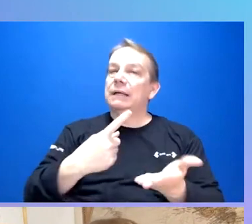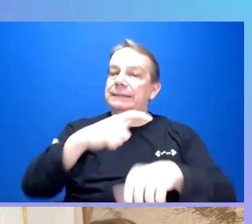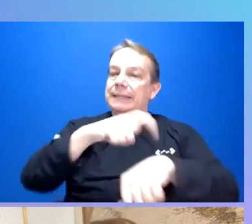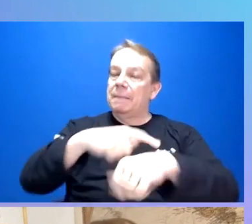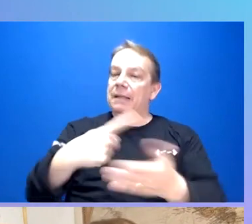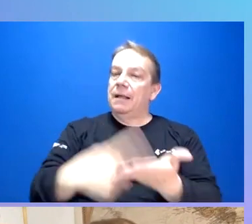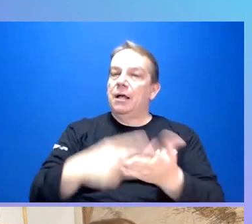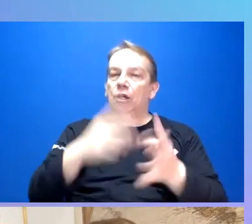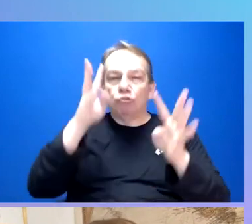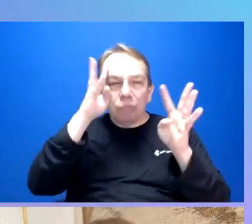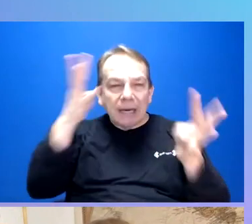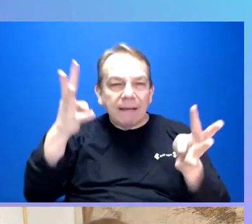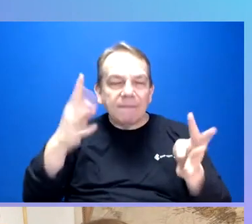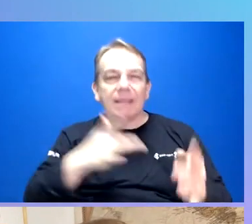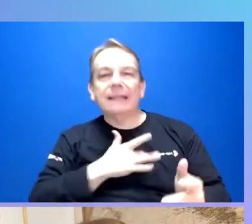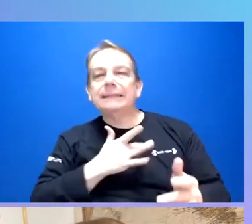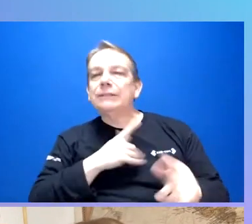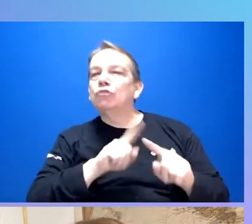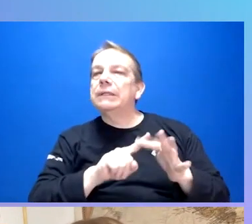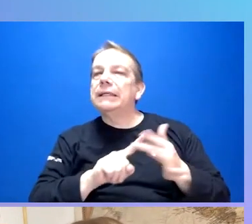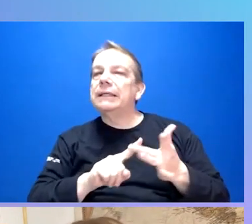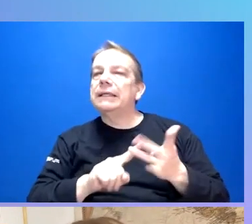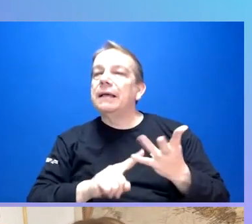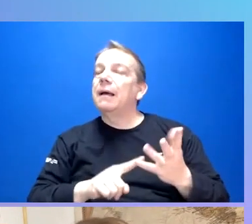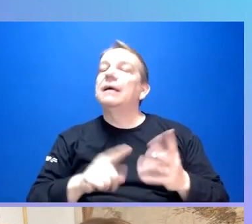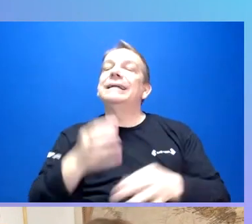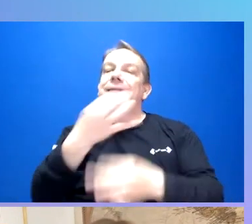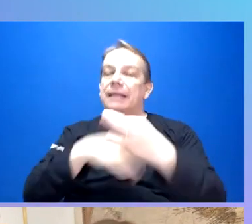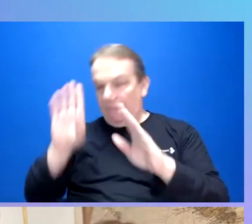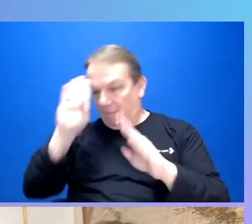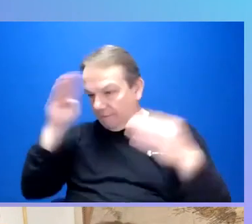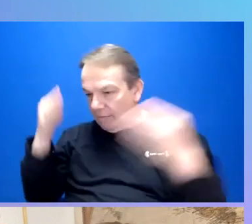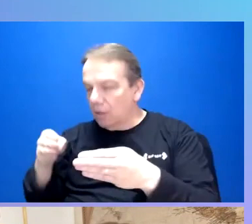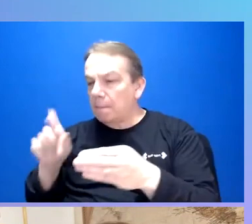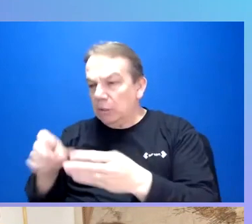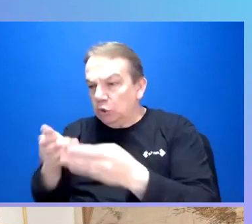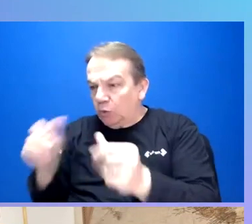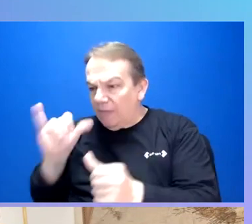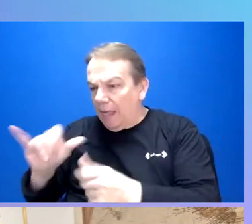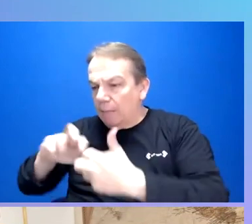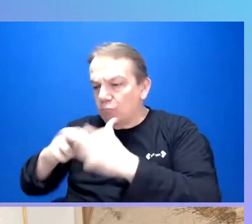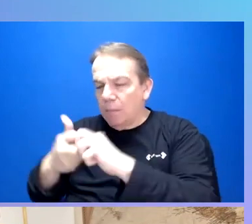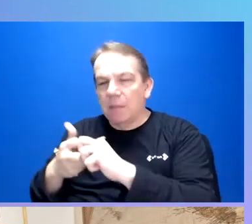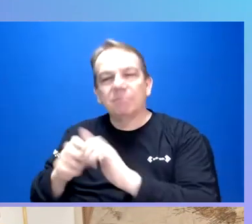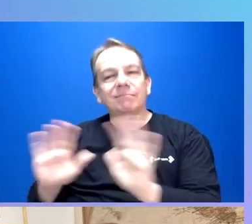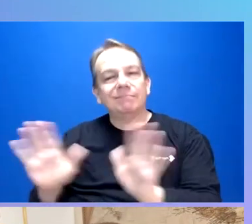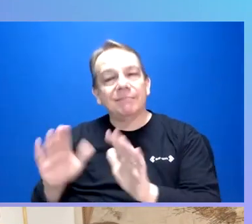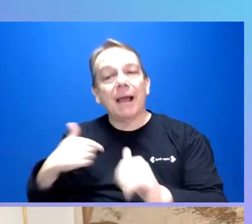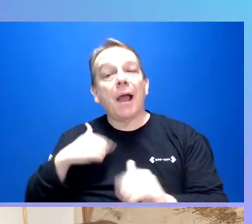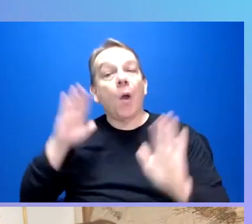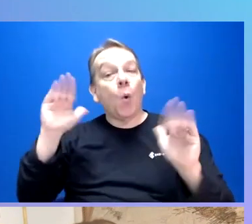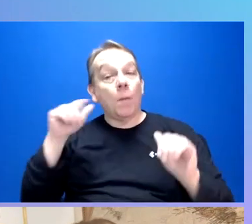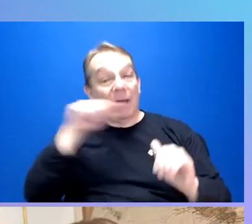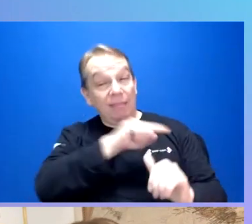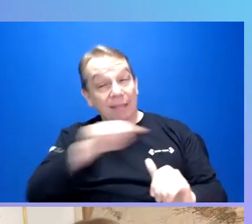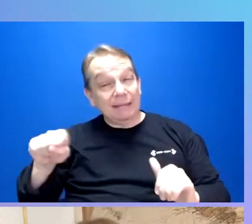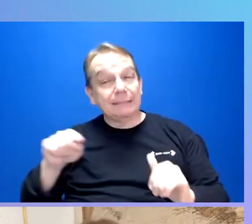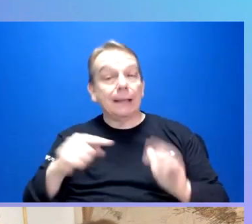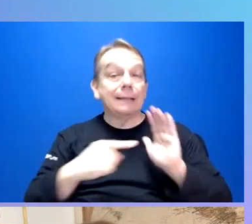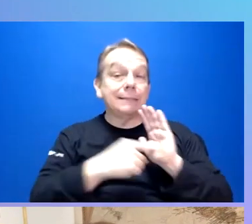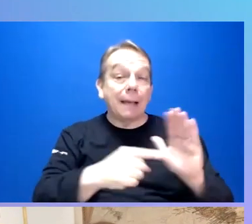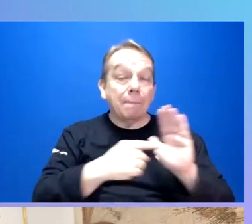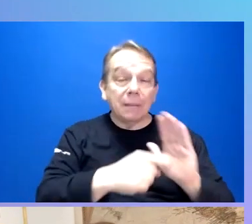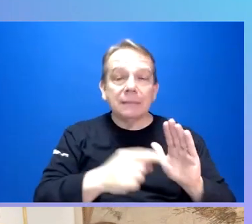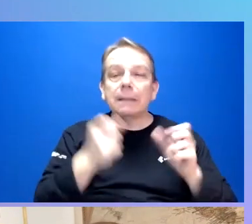creativity and the sensory modalities than solving a specific problem. So I hope that these examples of multisensory design